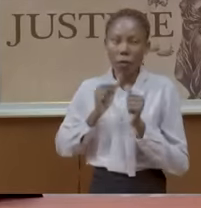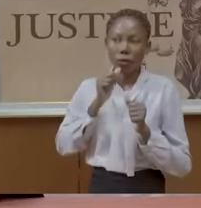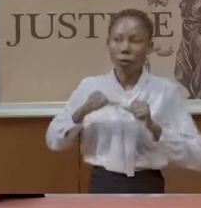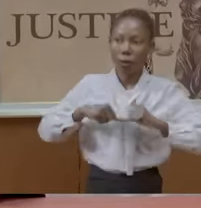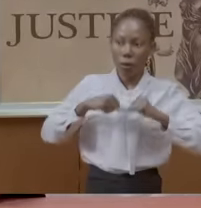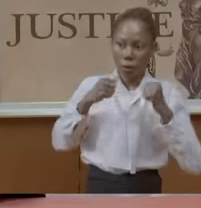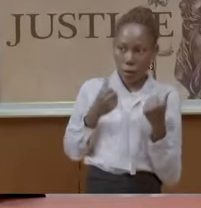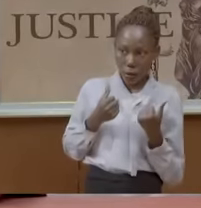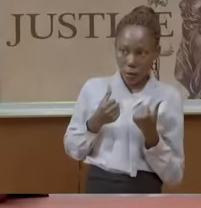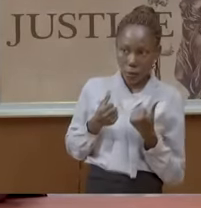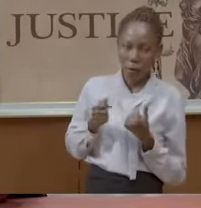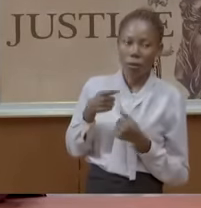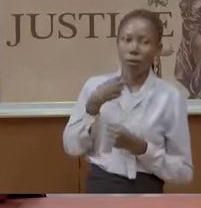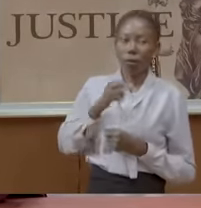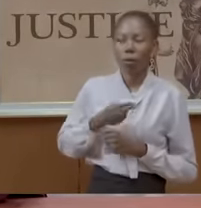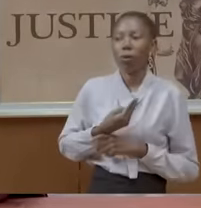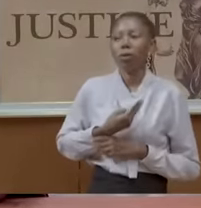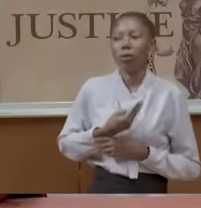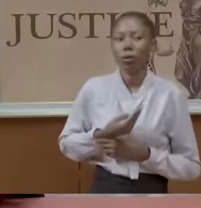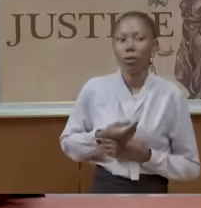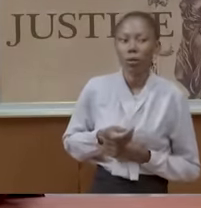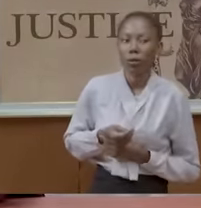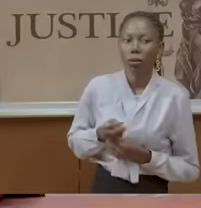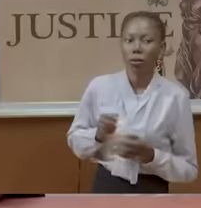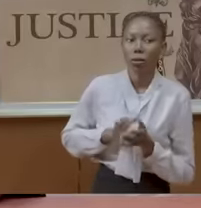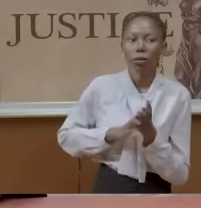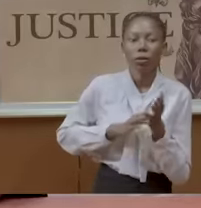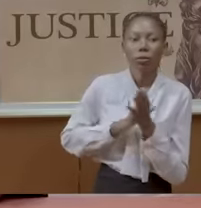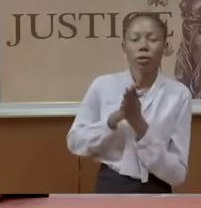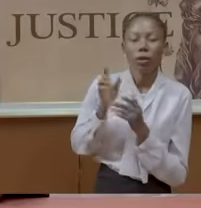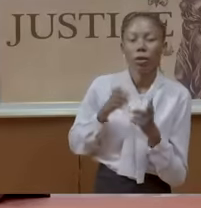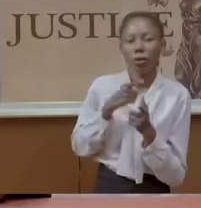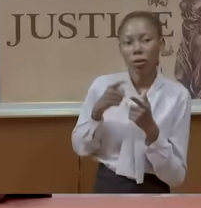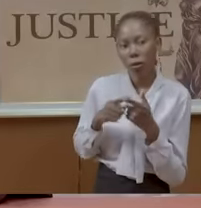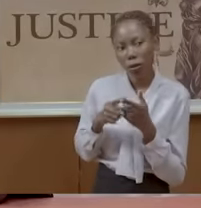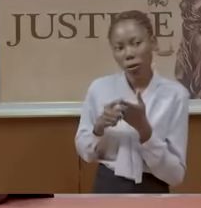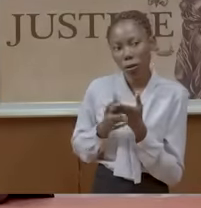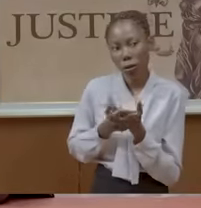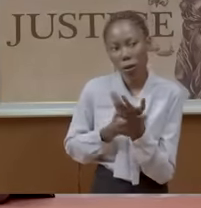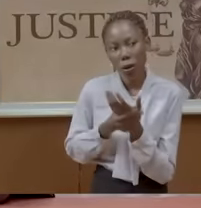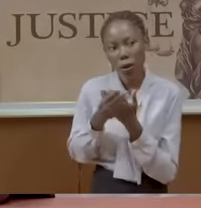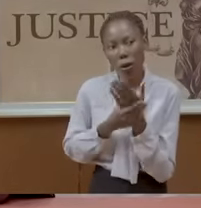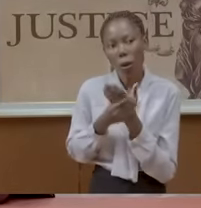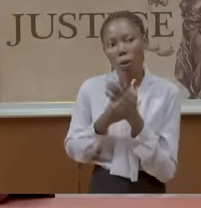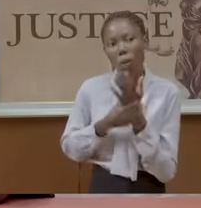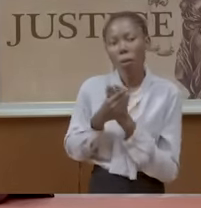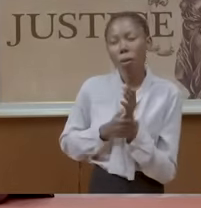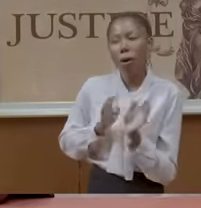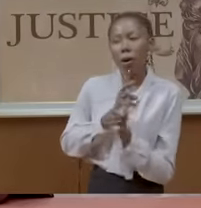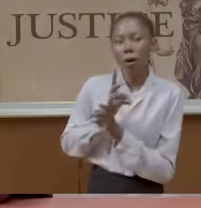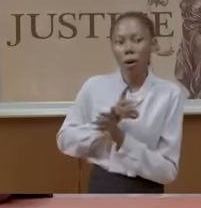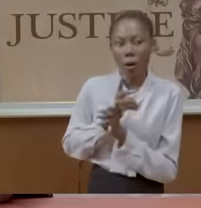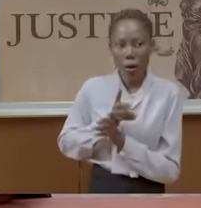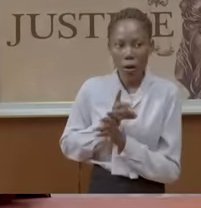let us know. Then we call them to order, especially for the minors. Then, on the